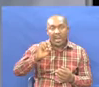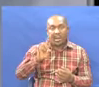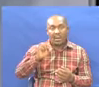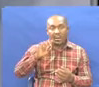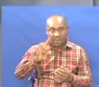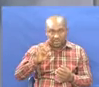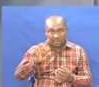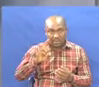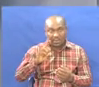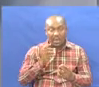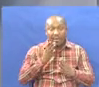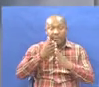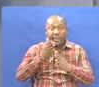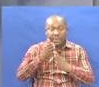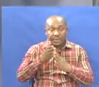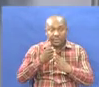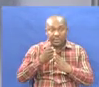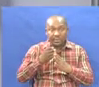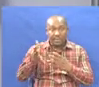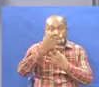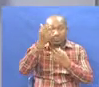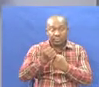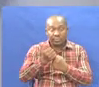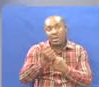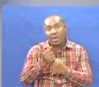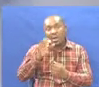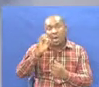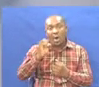in oxygen. Compound rich